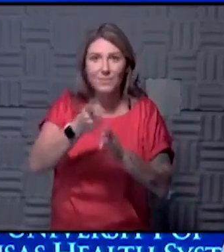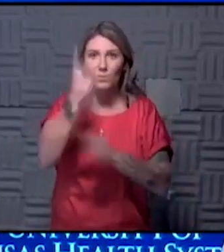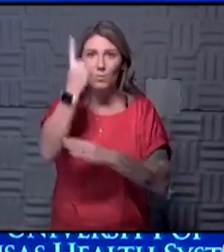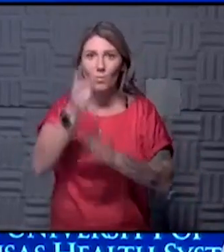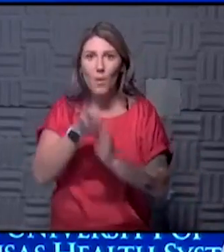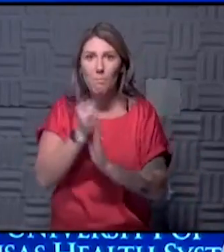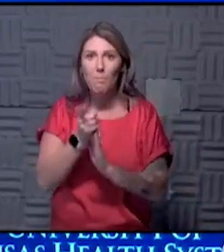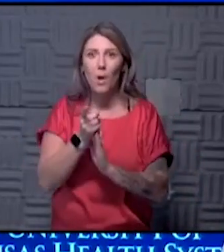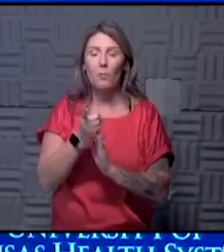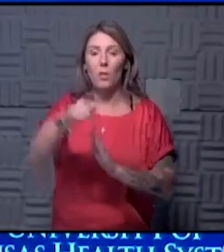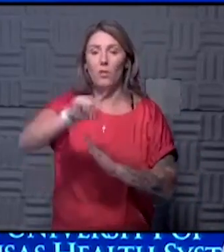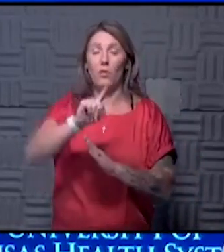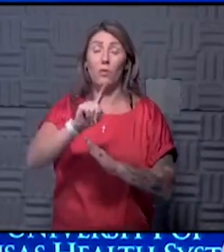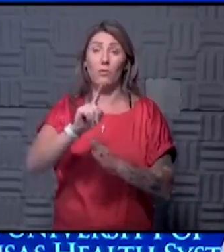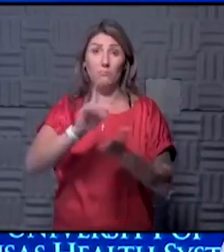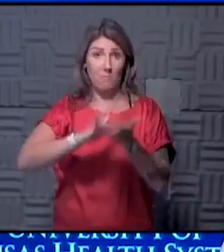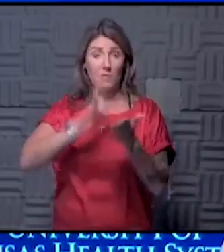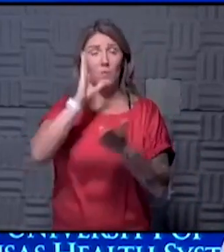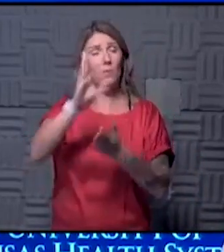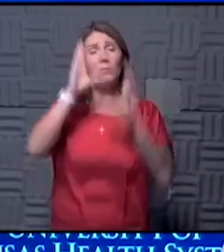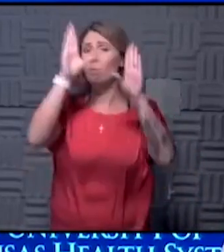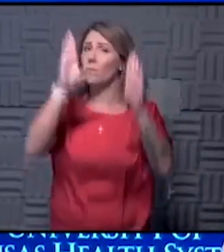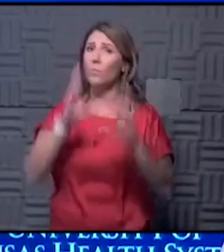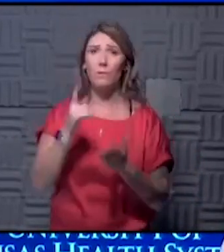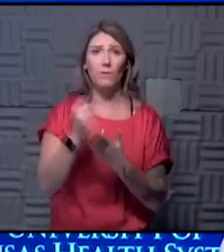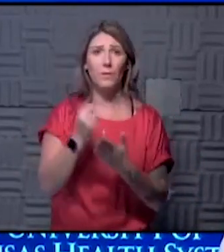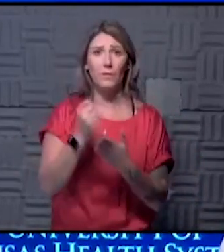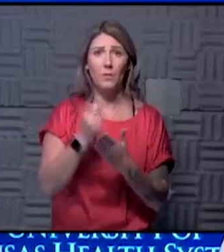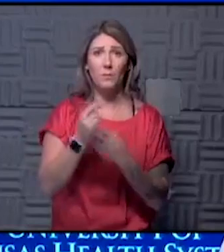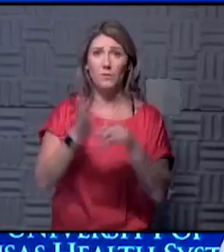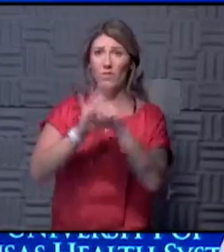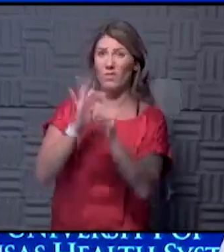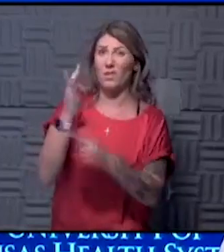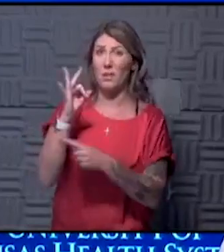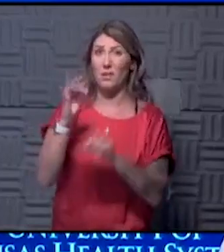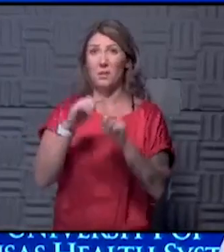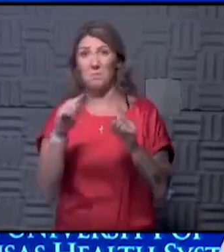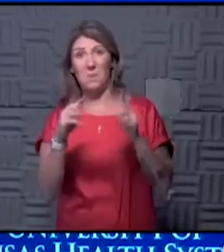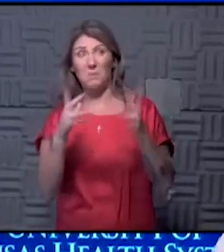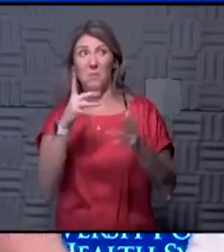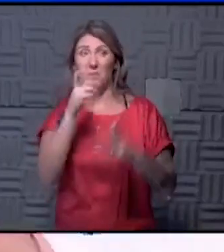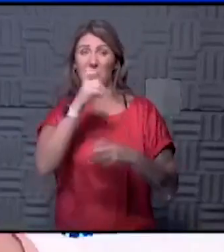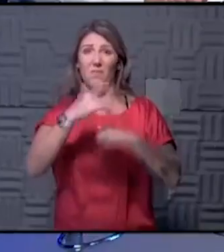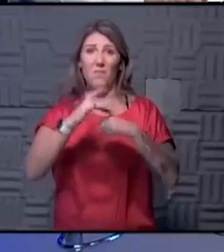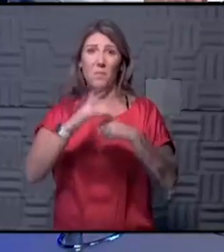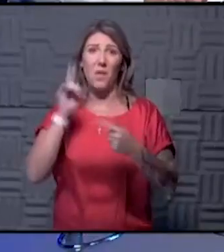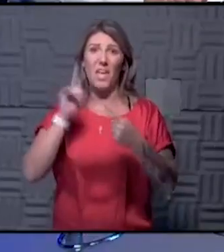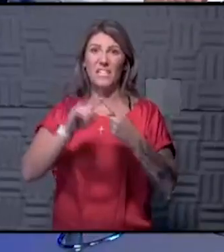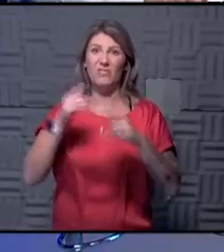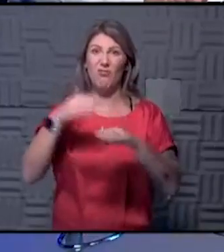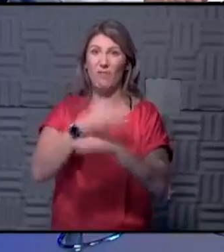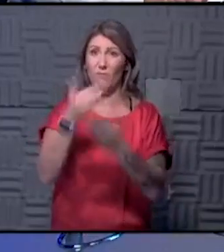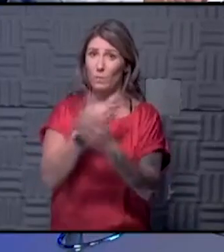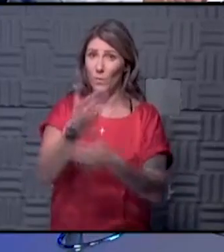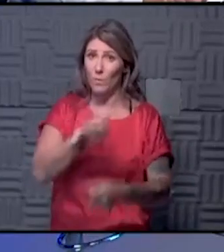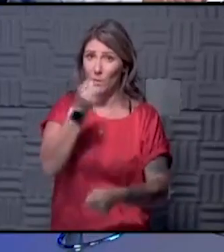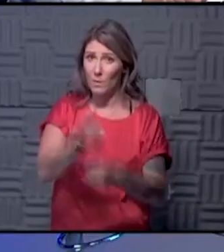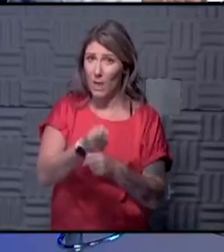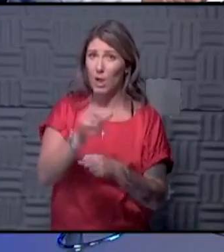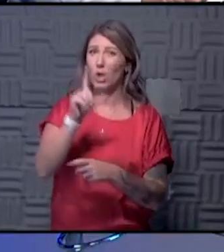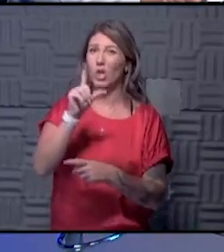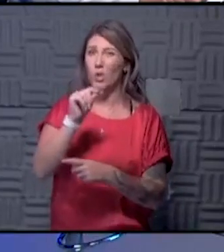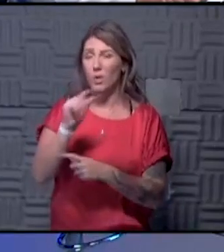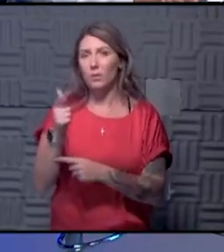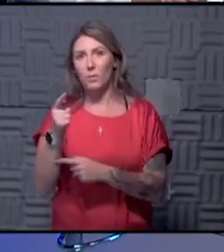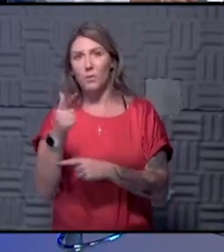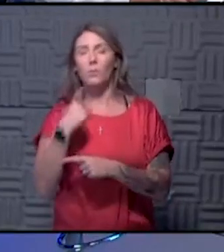are going to actually be really great therapies for COVID-19, but they're probably not going to really be available until after the first of the year. So thoughts? Yeah, absolutely. And we talked about this